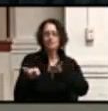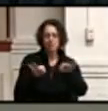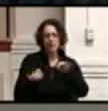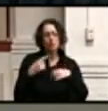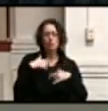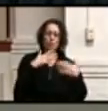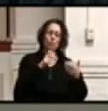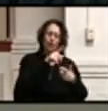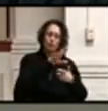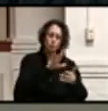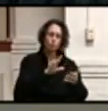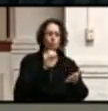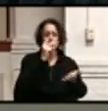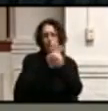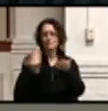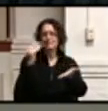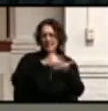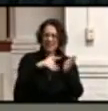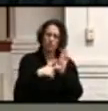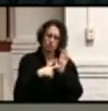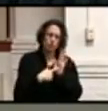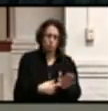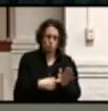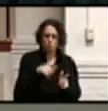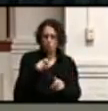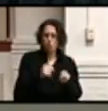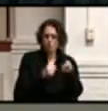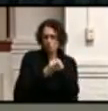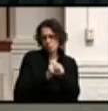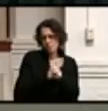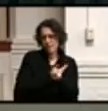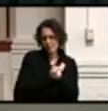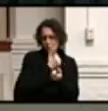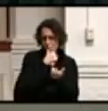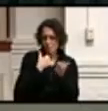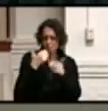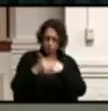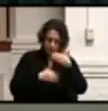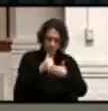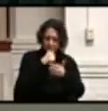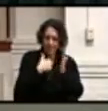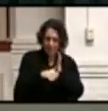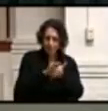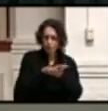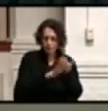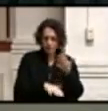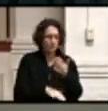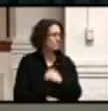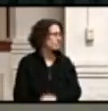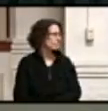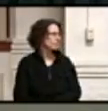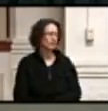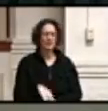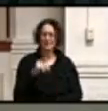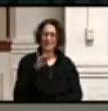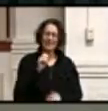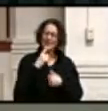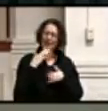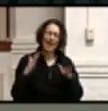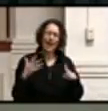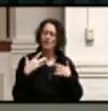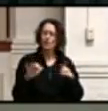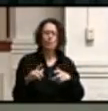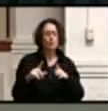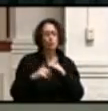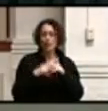this. Reaffirm. Oh, so do you? So would you like a motion? I'd love one. I just don't want to set a precedent. Like, do we every time we want to absolutely